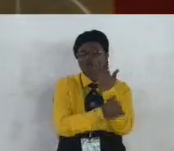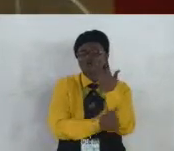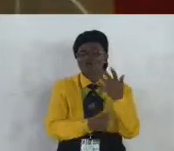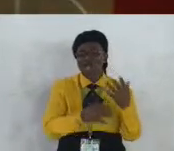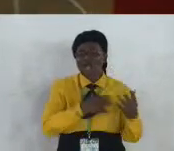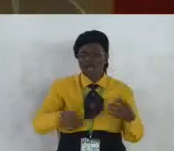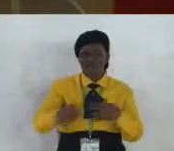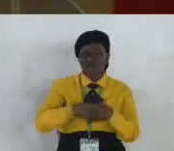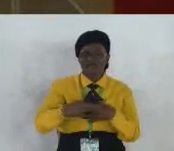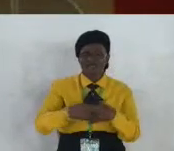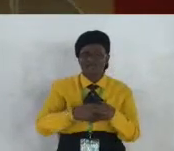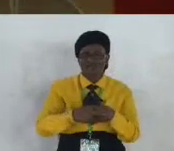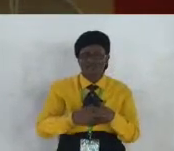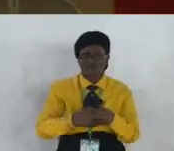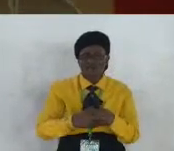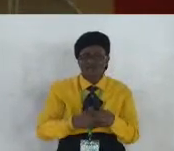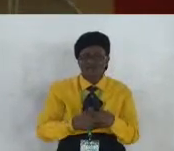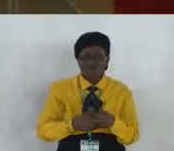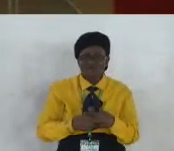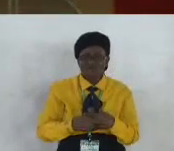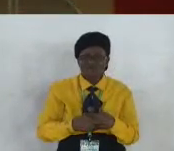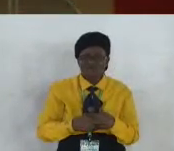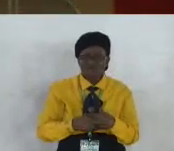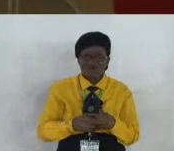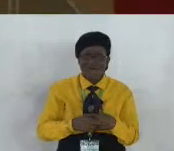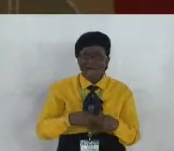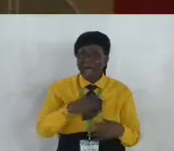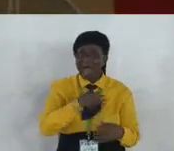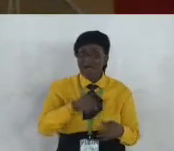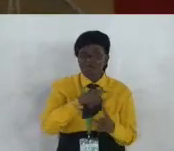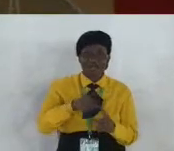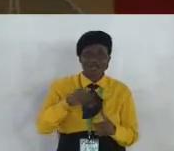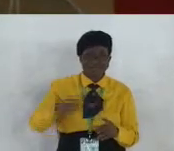Lady White hears my voice,